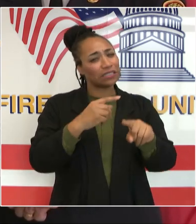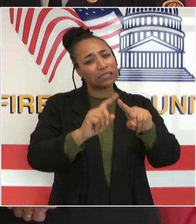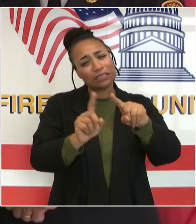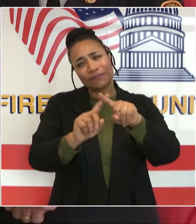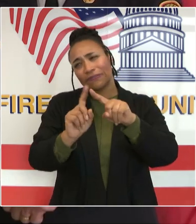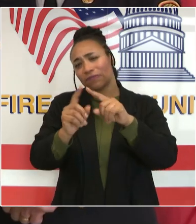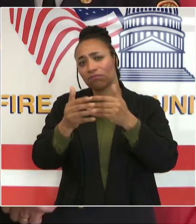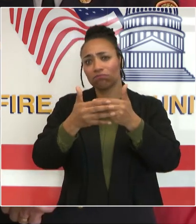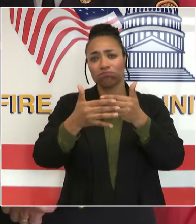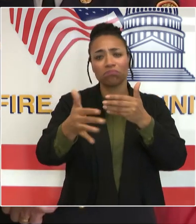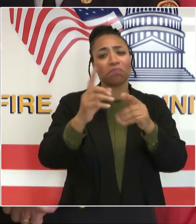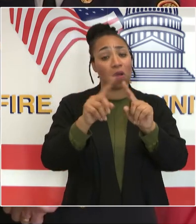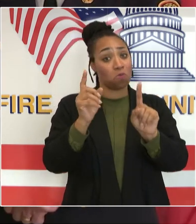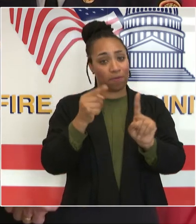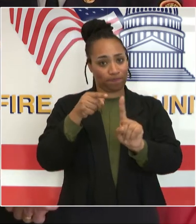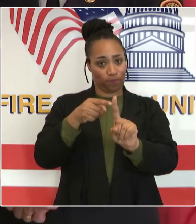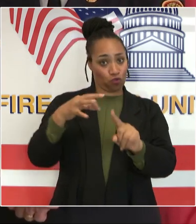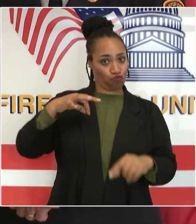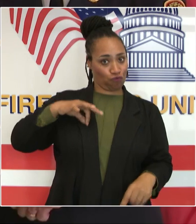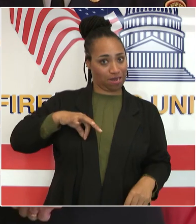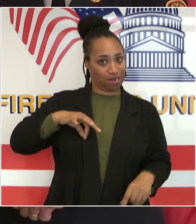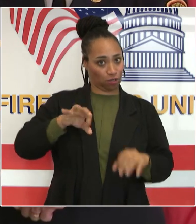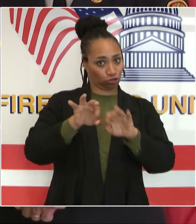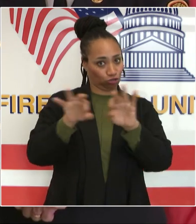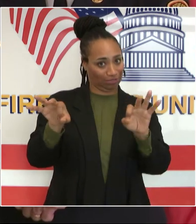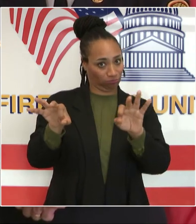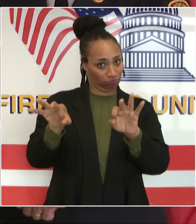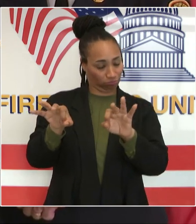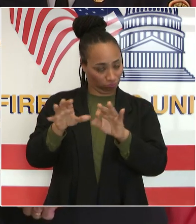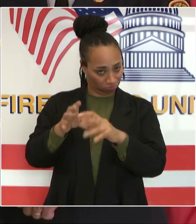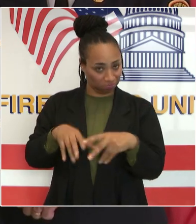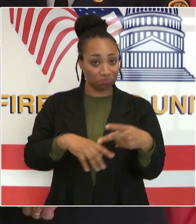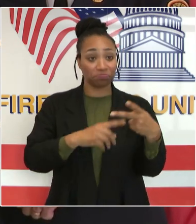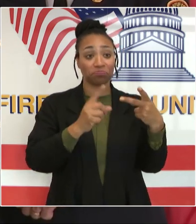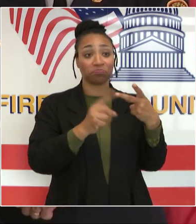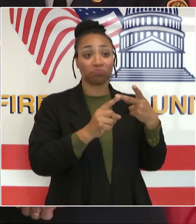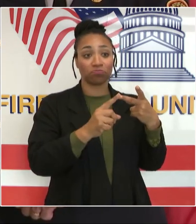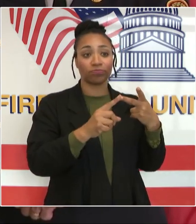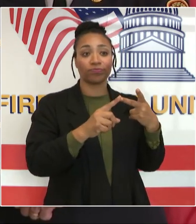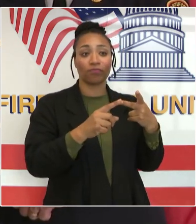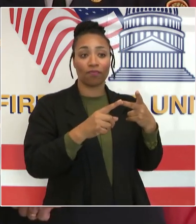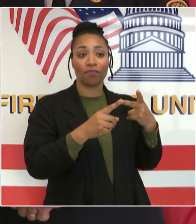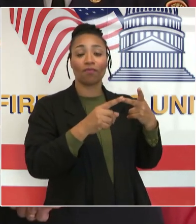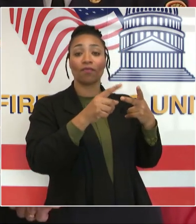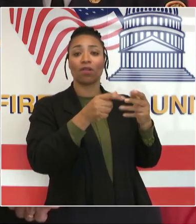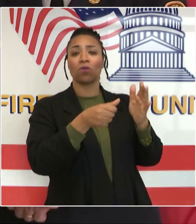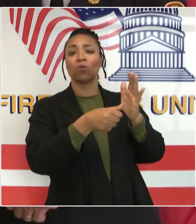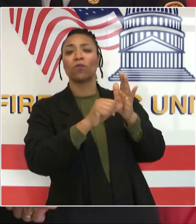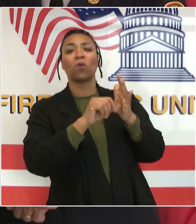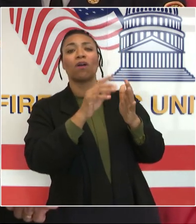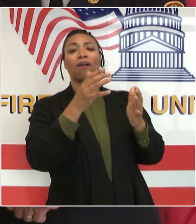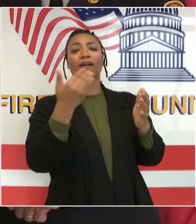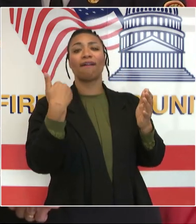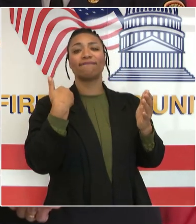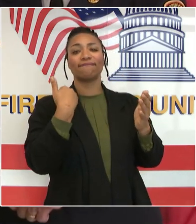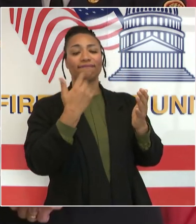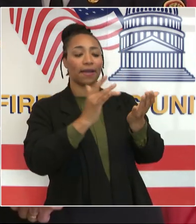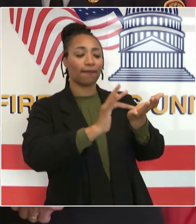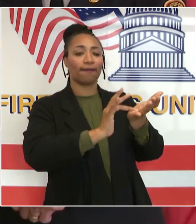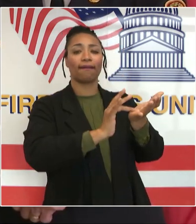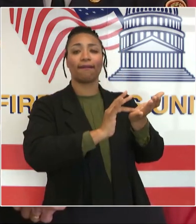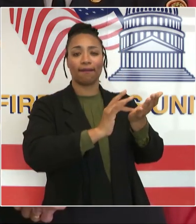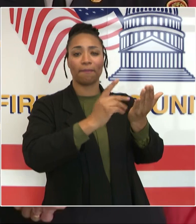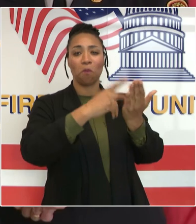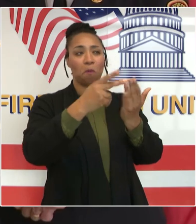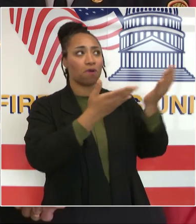of Educational Programs for the Emergency Medical Services Professions. It will also be reviewed by the DC Department of Health and